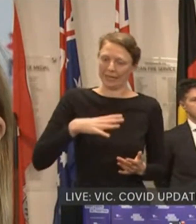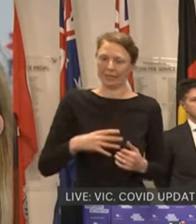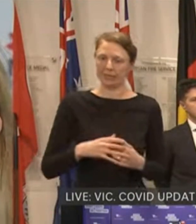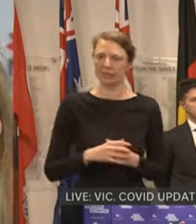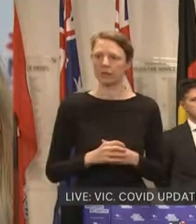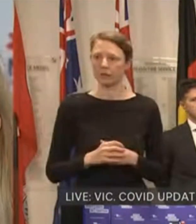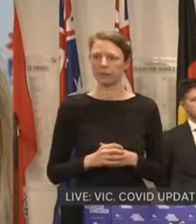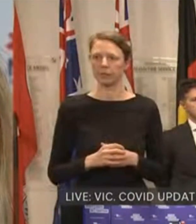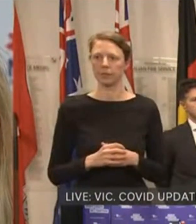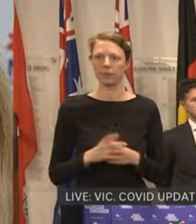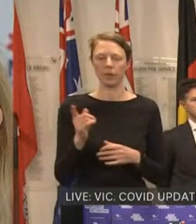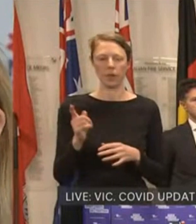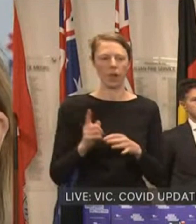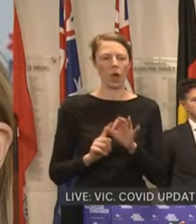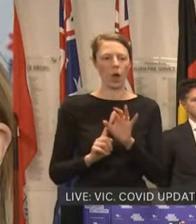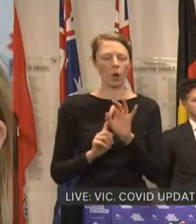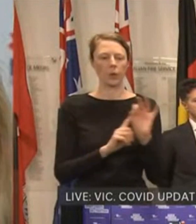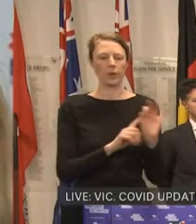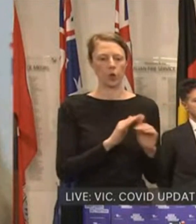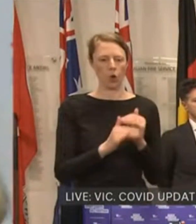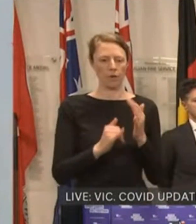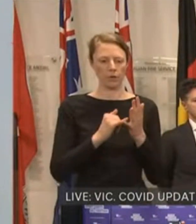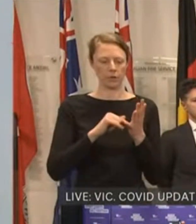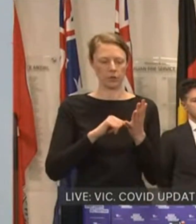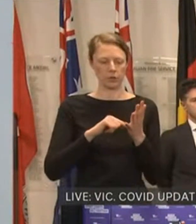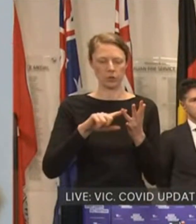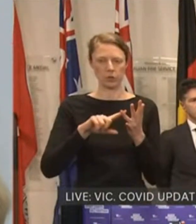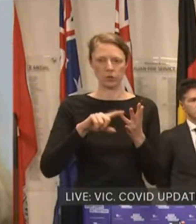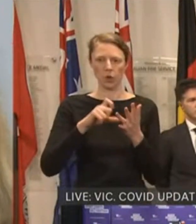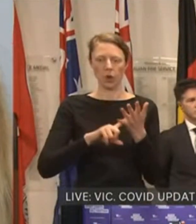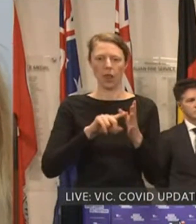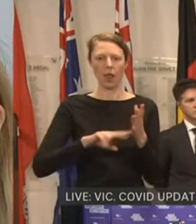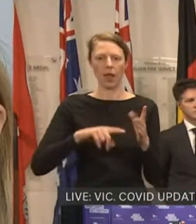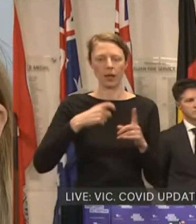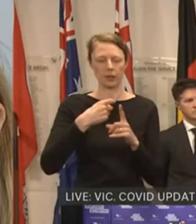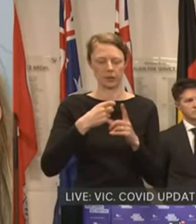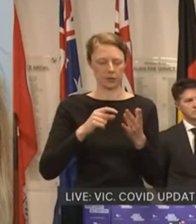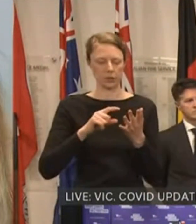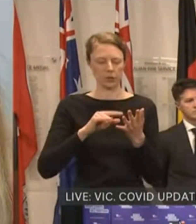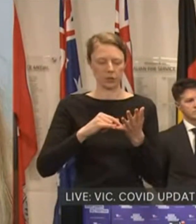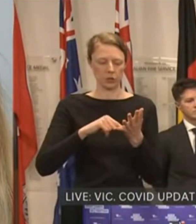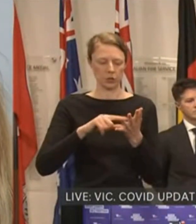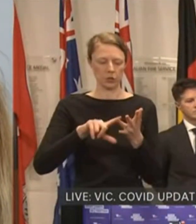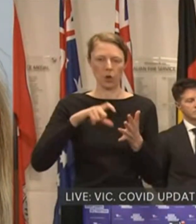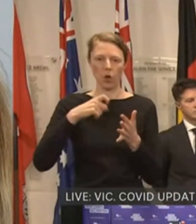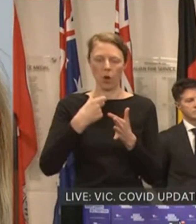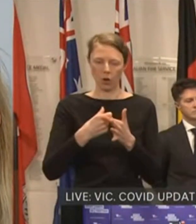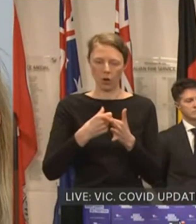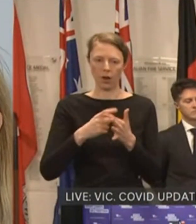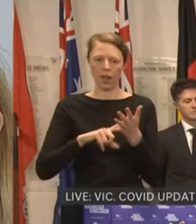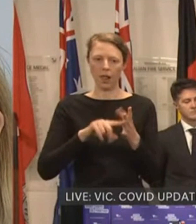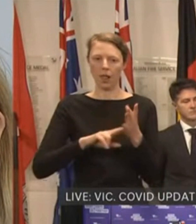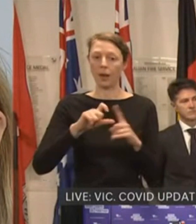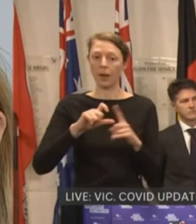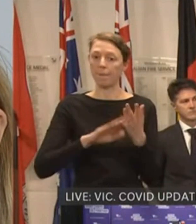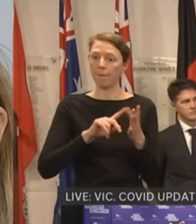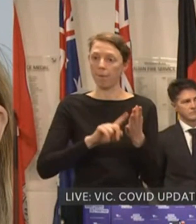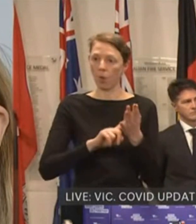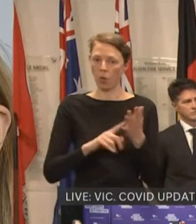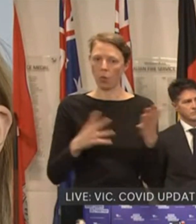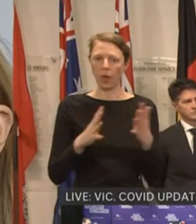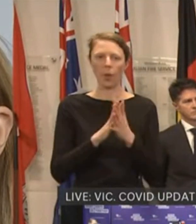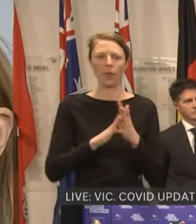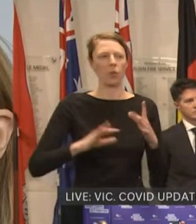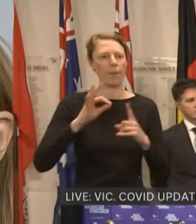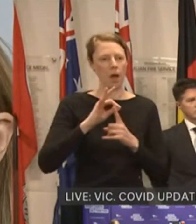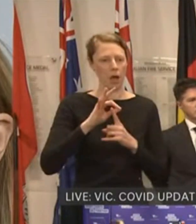have been 5 of the cases whilst infectious at Stockland Mall, so hence we are just calling that out. And also in relation to the Thai restaurant,